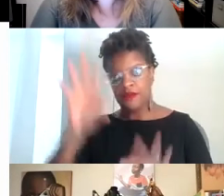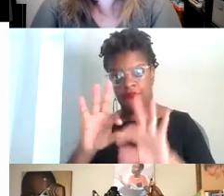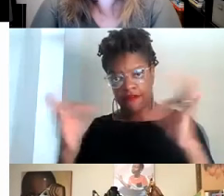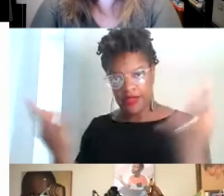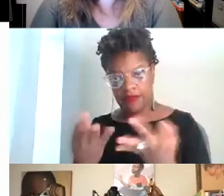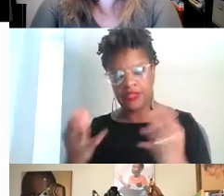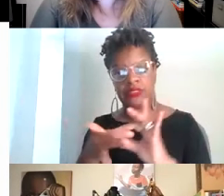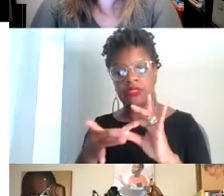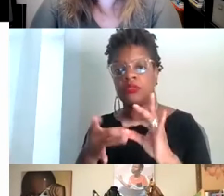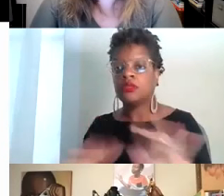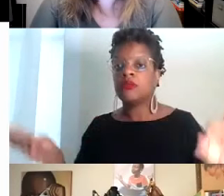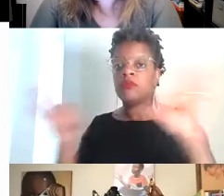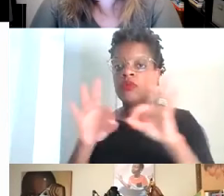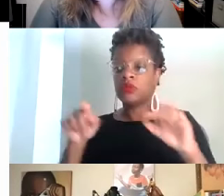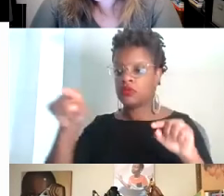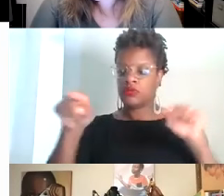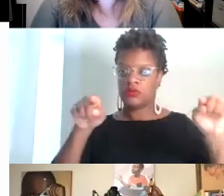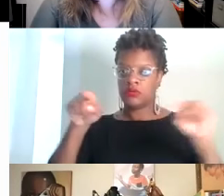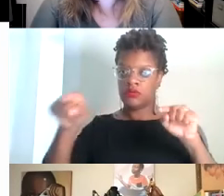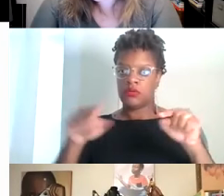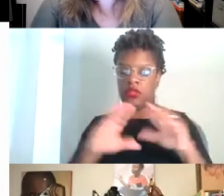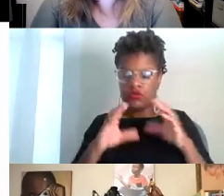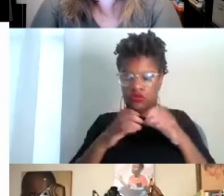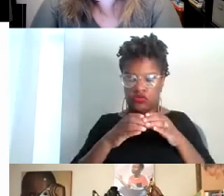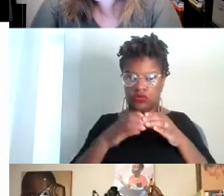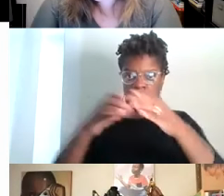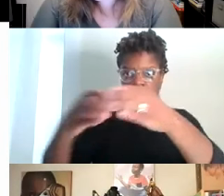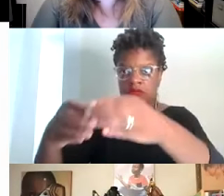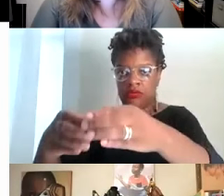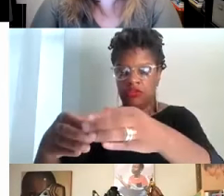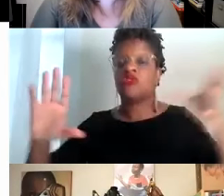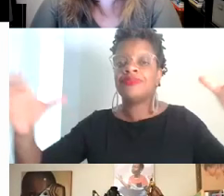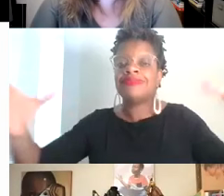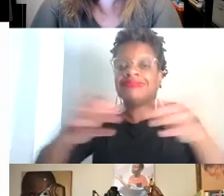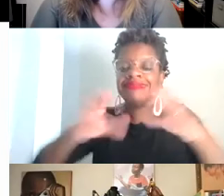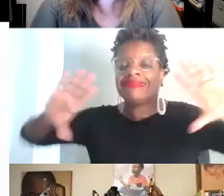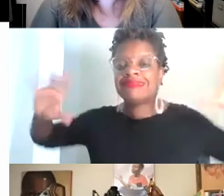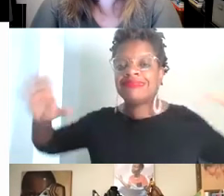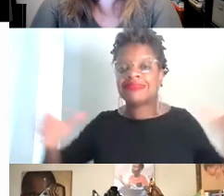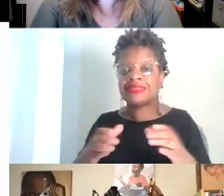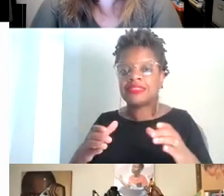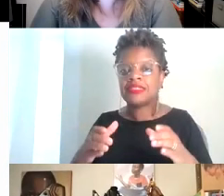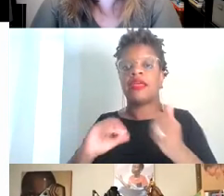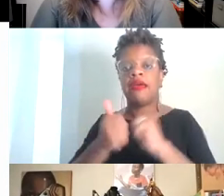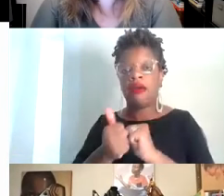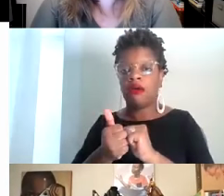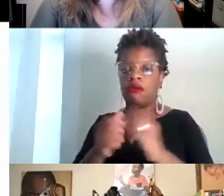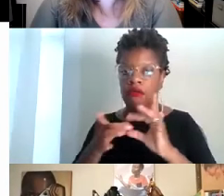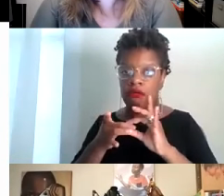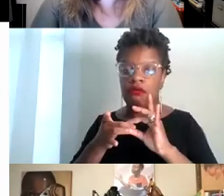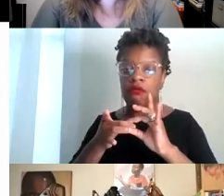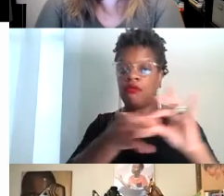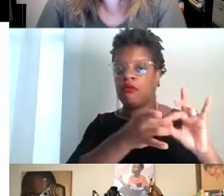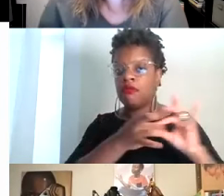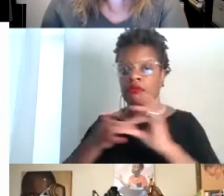start addressing those silos in the nonprofit community and as organizations in order to be able to move forward